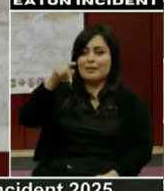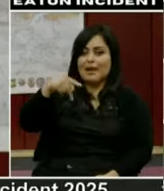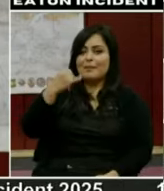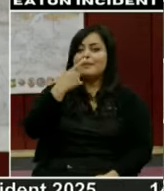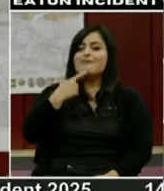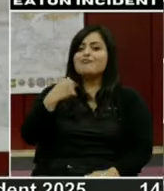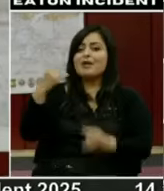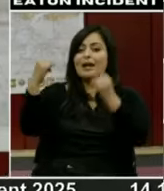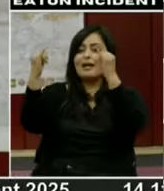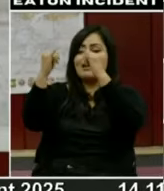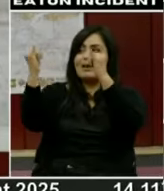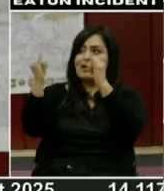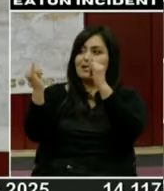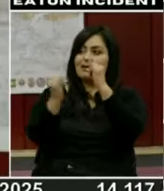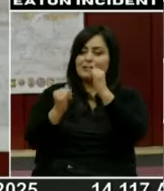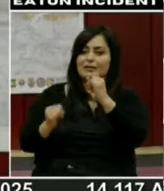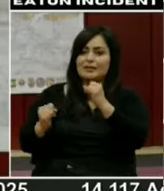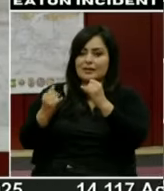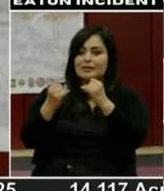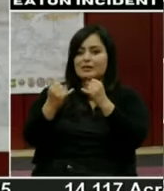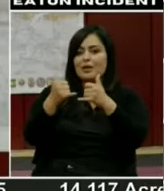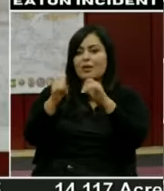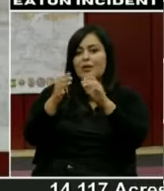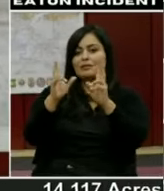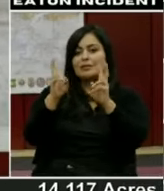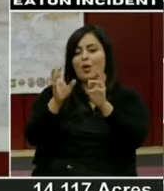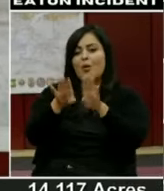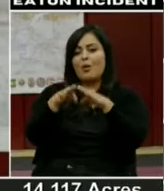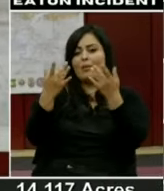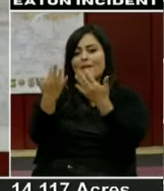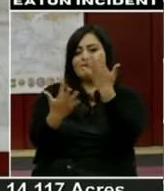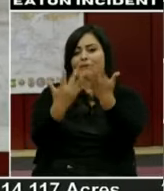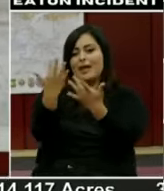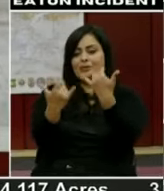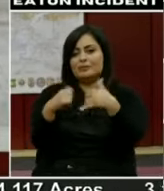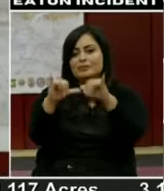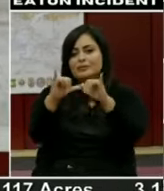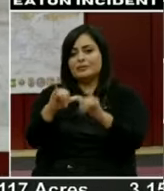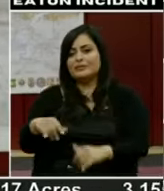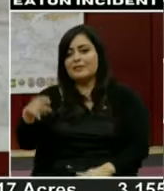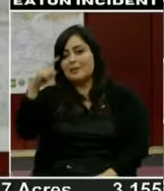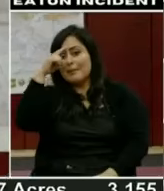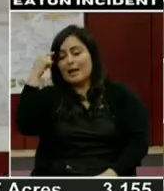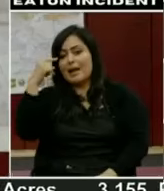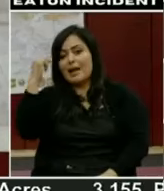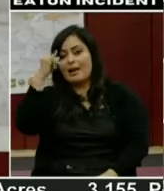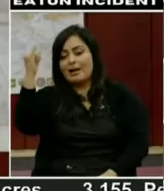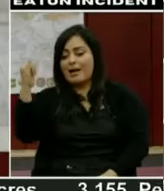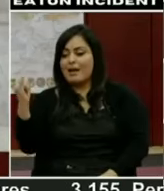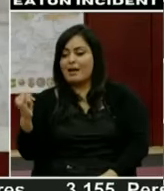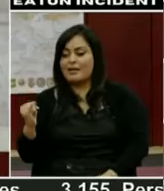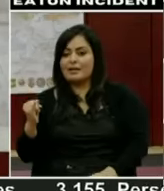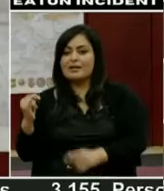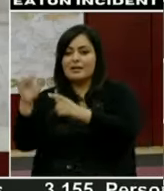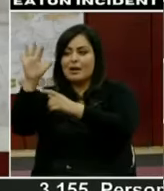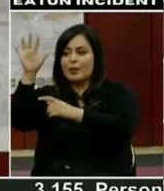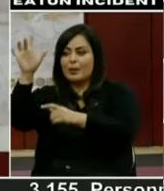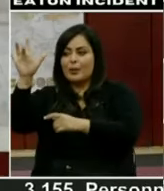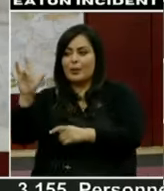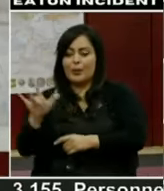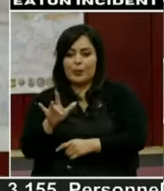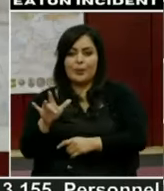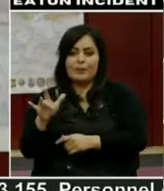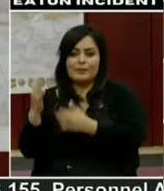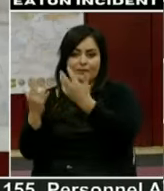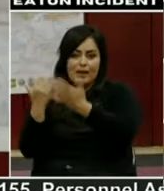line that you see on the maps is open fire line. The black line that goes around the edges, that's the containment line. So if you add all those